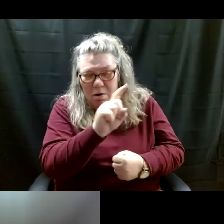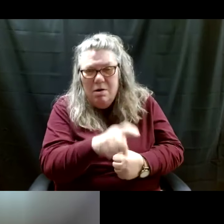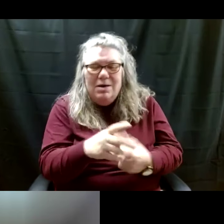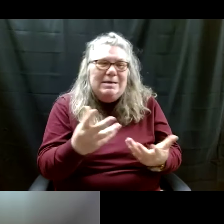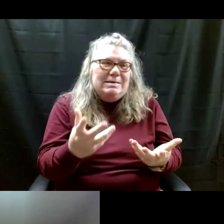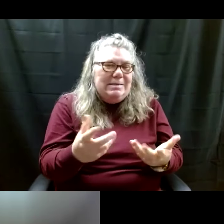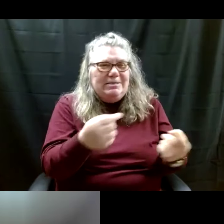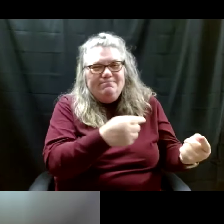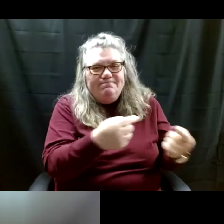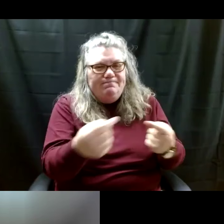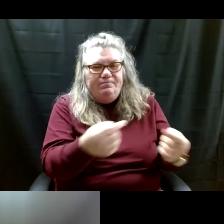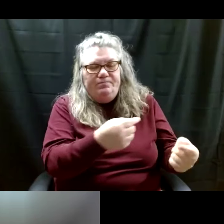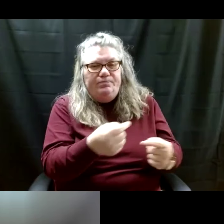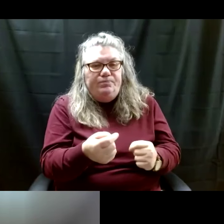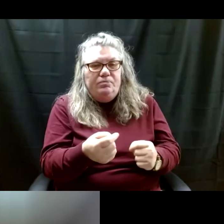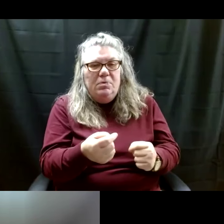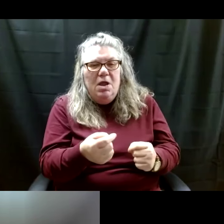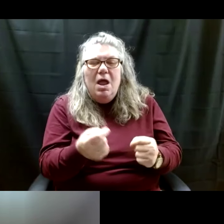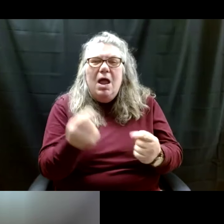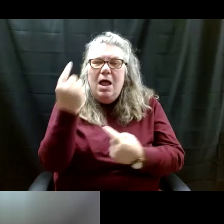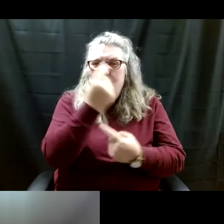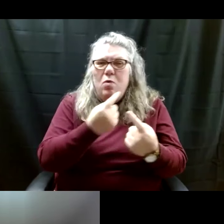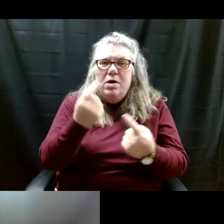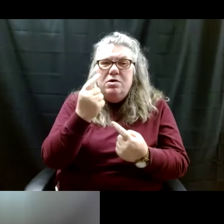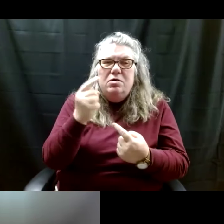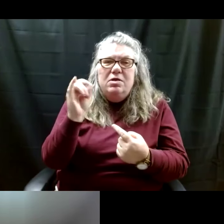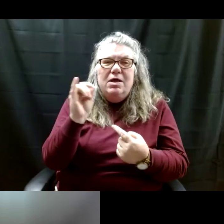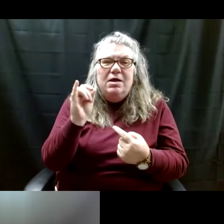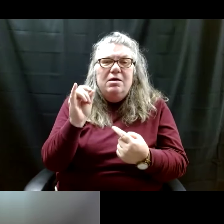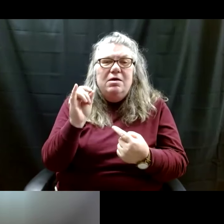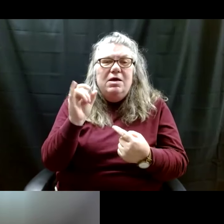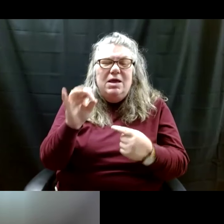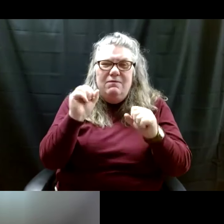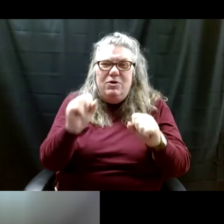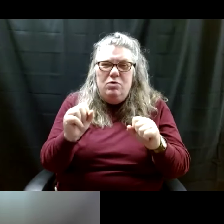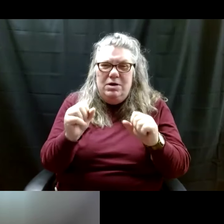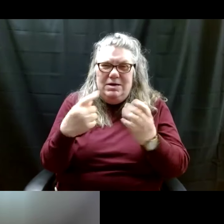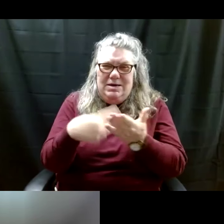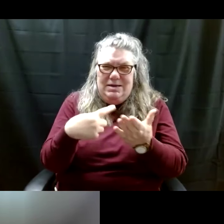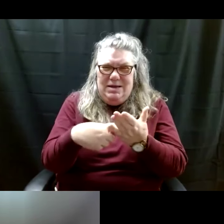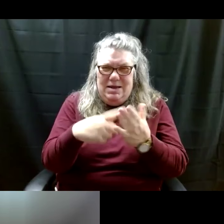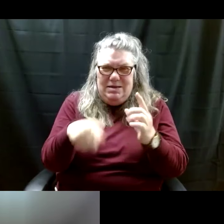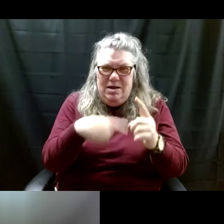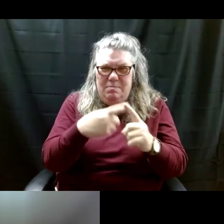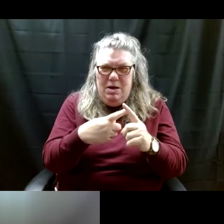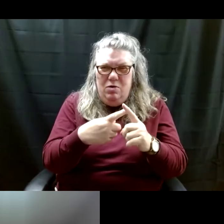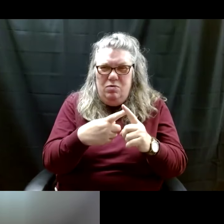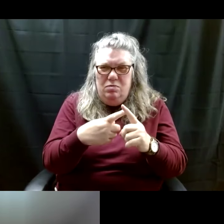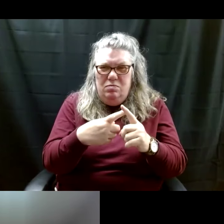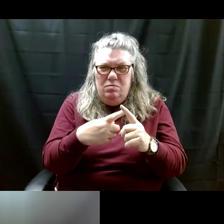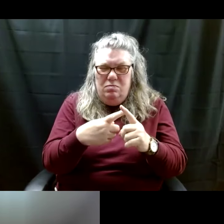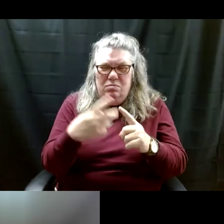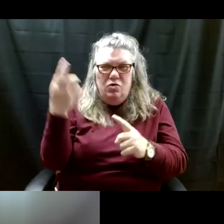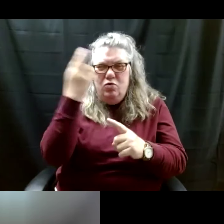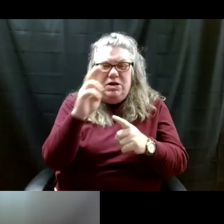just, I just wondered, like, if you could kind of talk to the rationale of using people